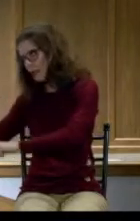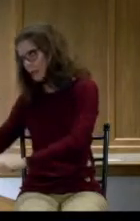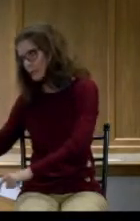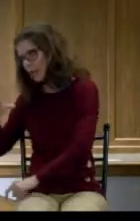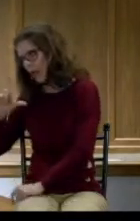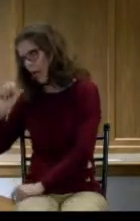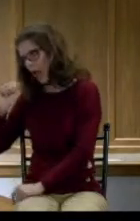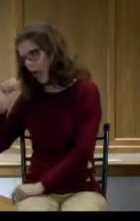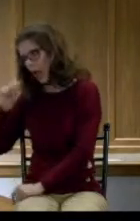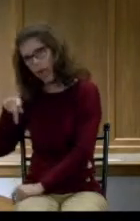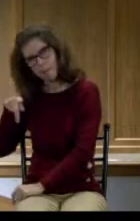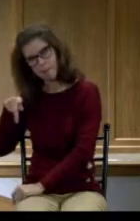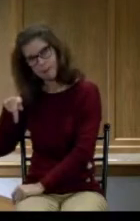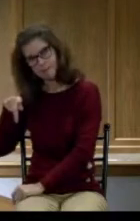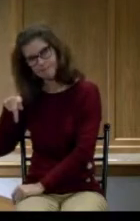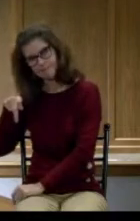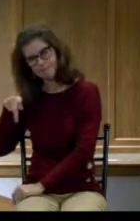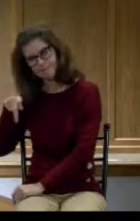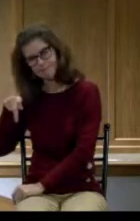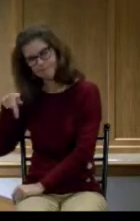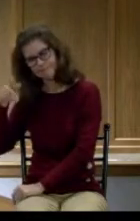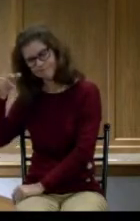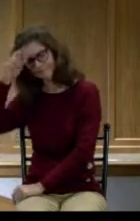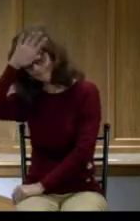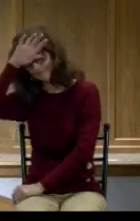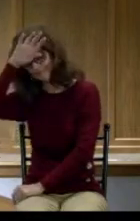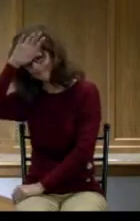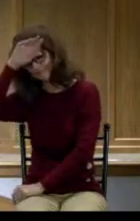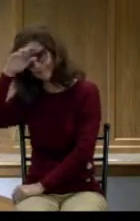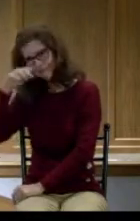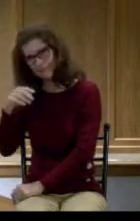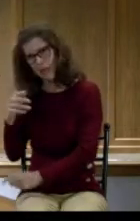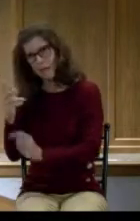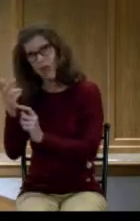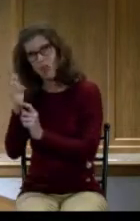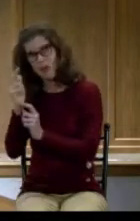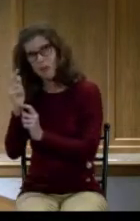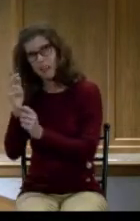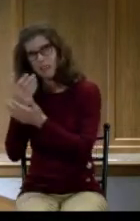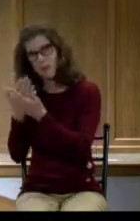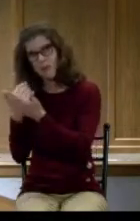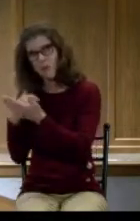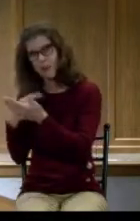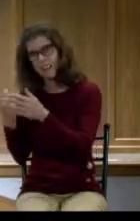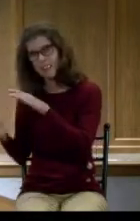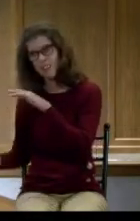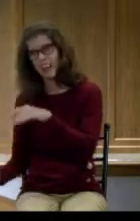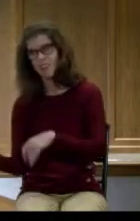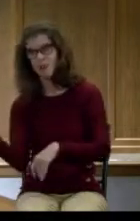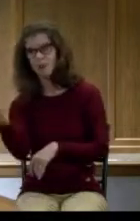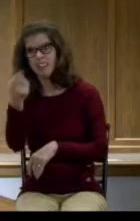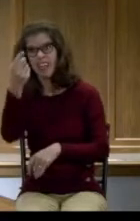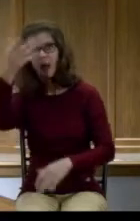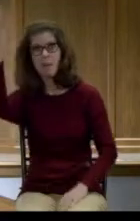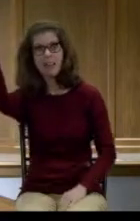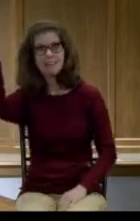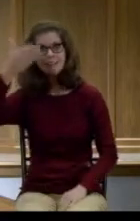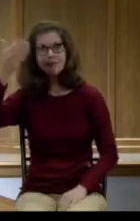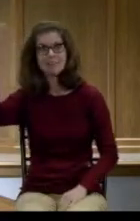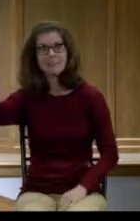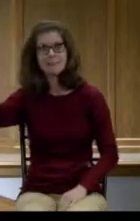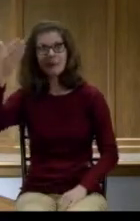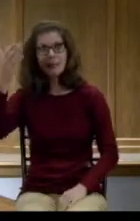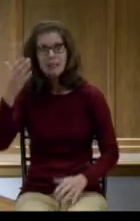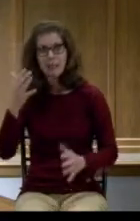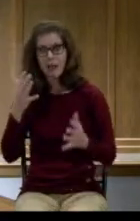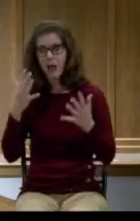Scott McKnight about 3 minutes before he gets up and addresses the entire room. Oh,